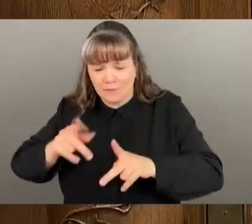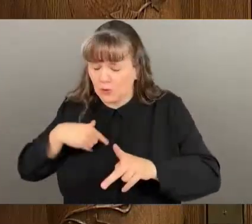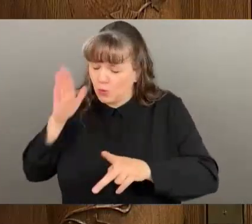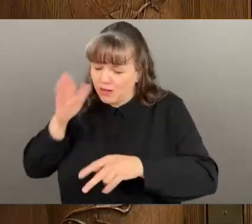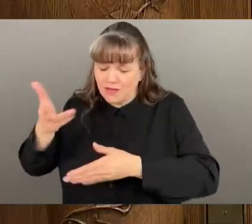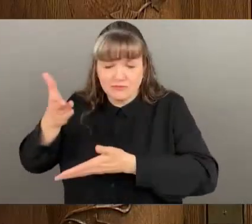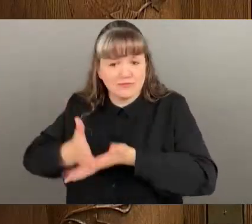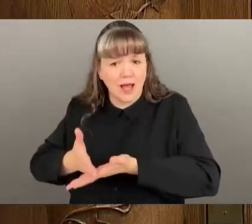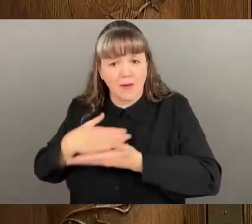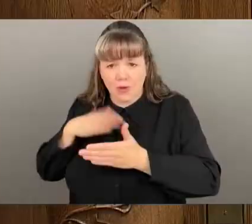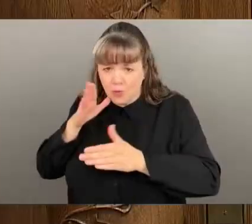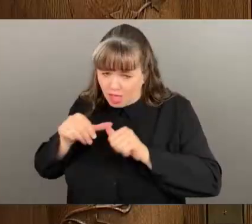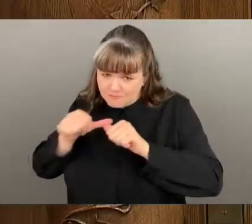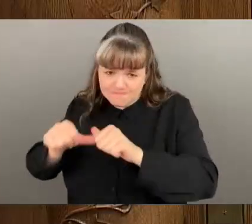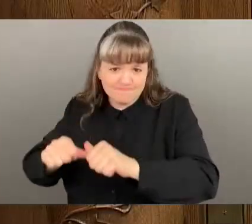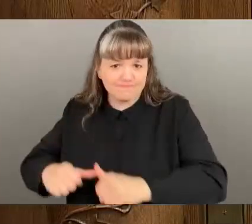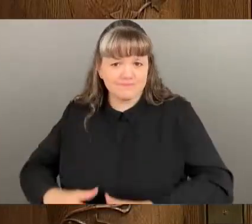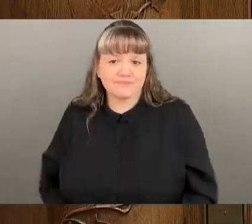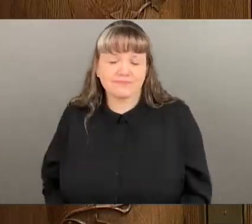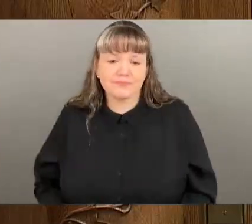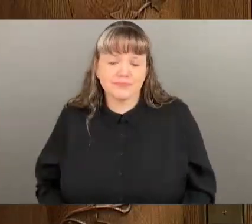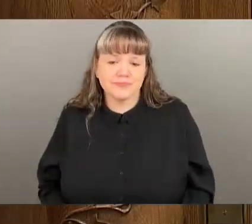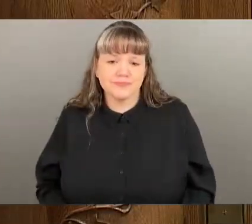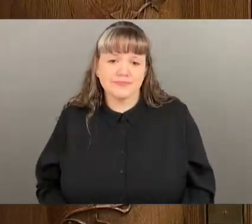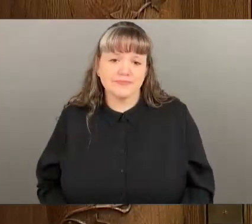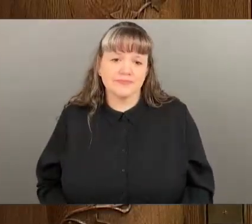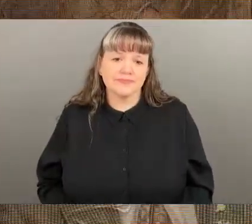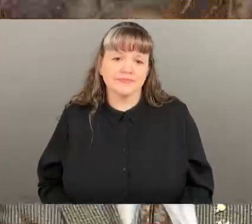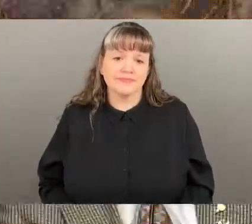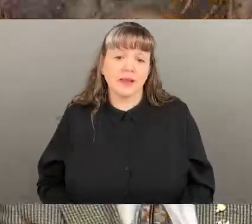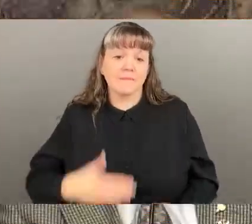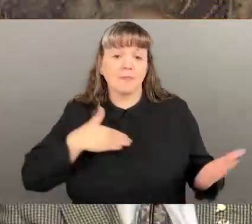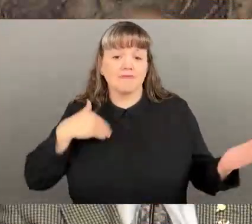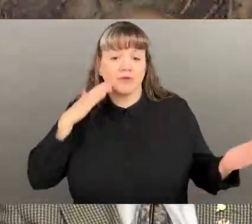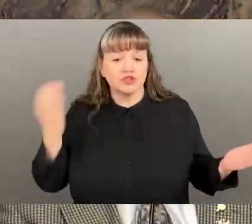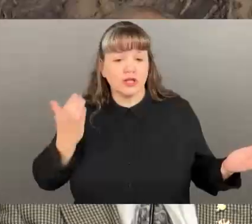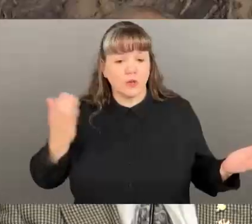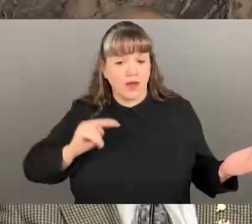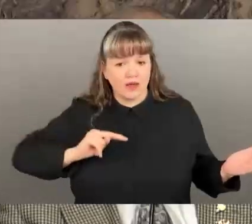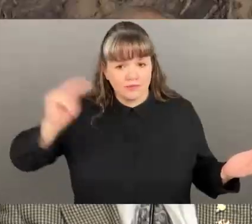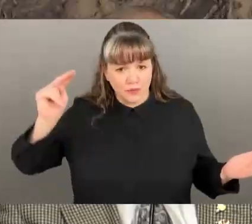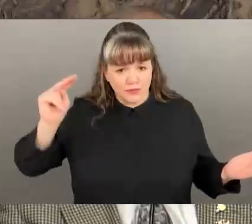Member for Chilliwack North. Thank you, Madam Speaker. Excuse me.